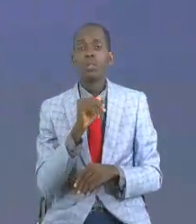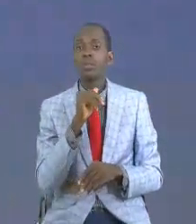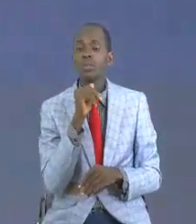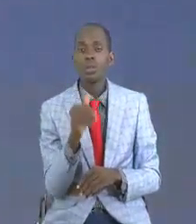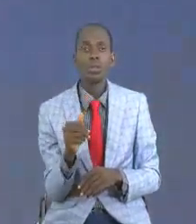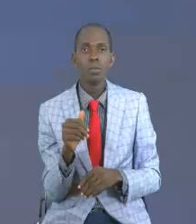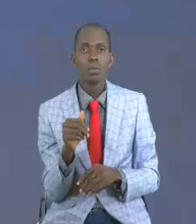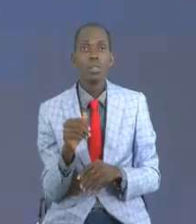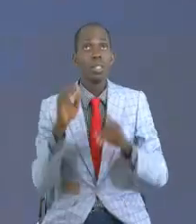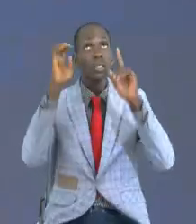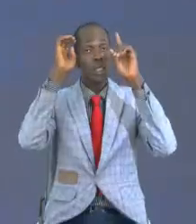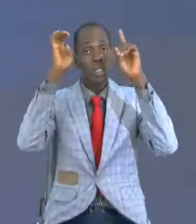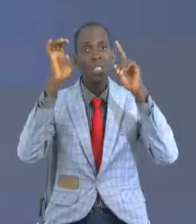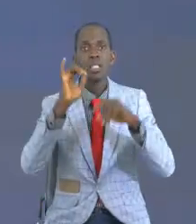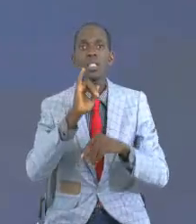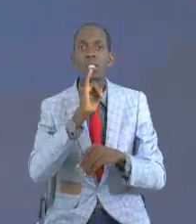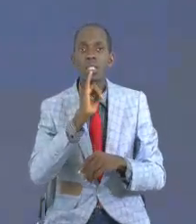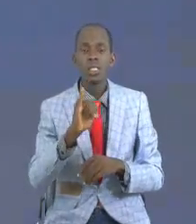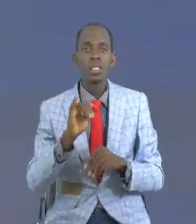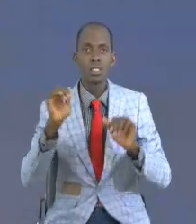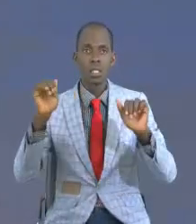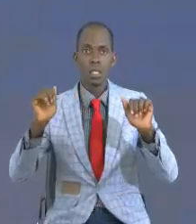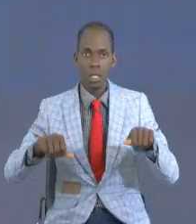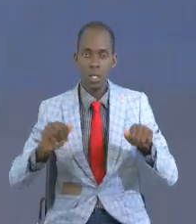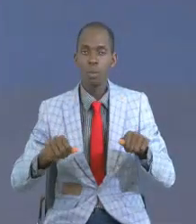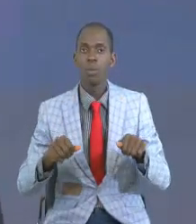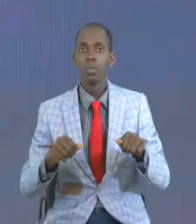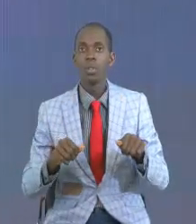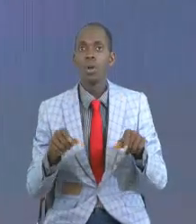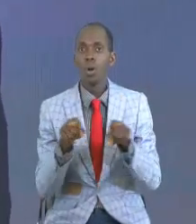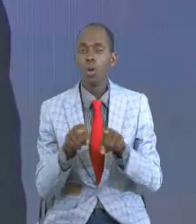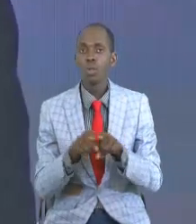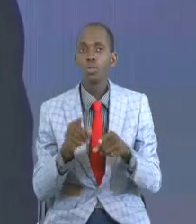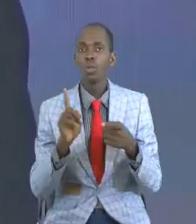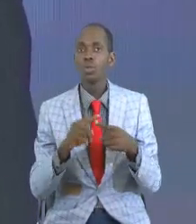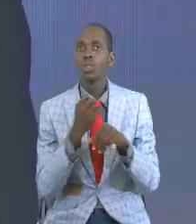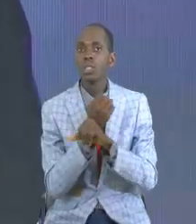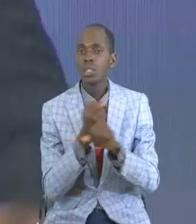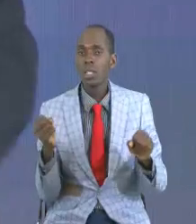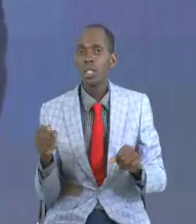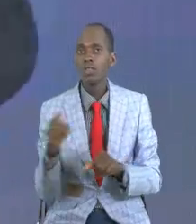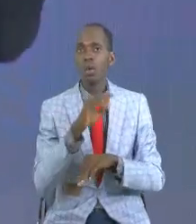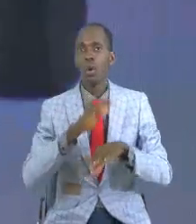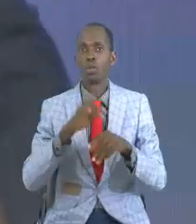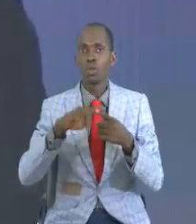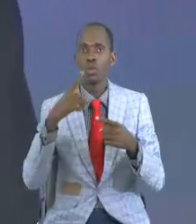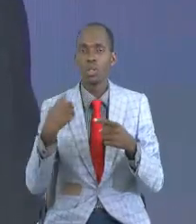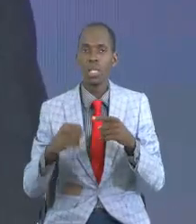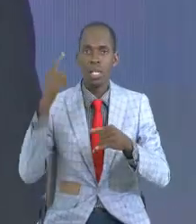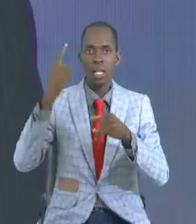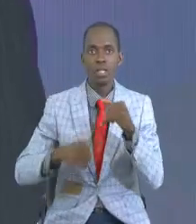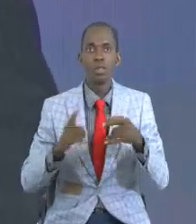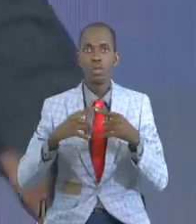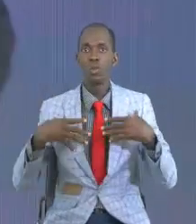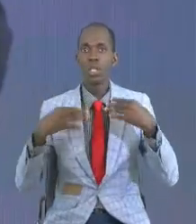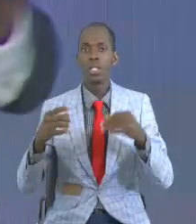he is able also to save them to the ottomans to heal them to